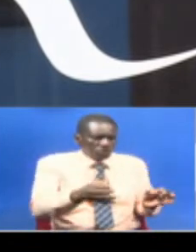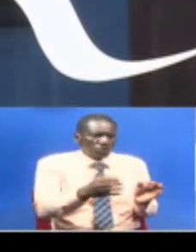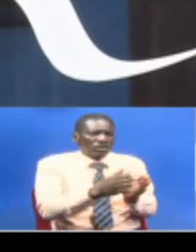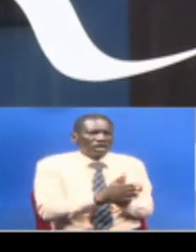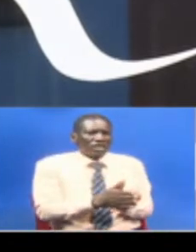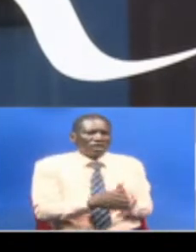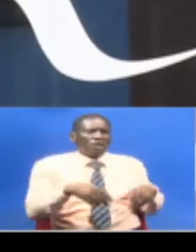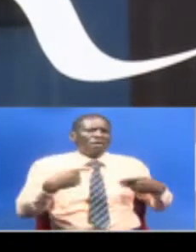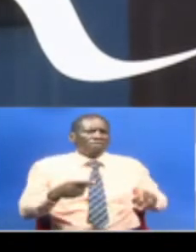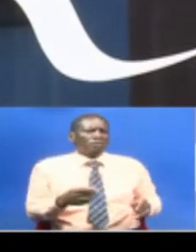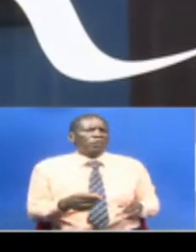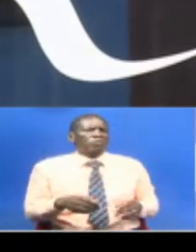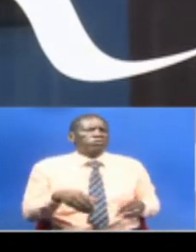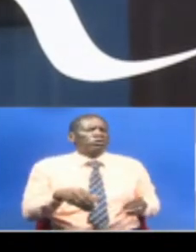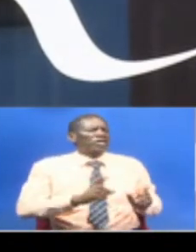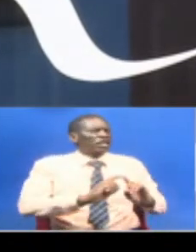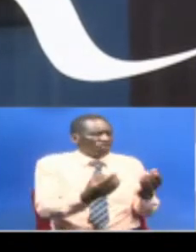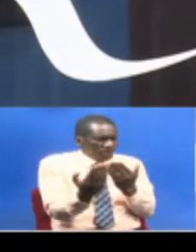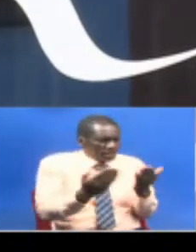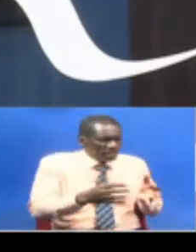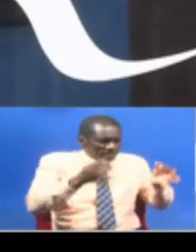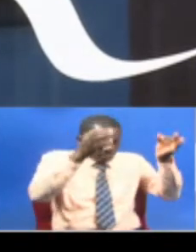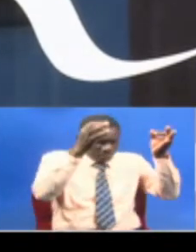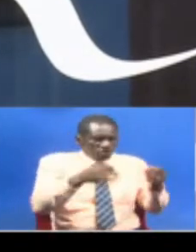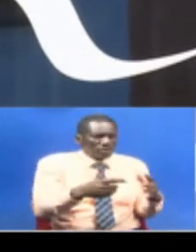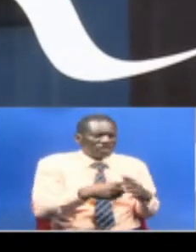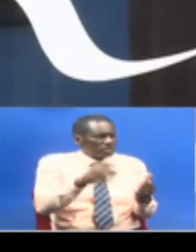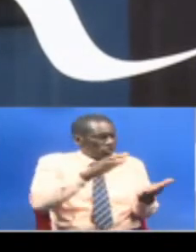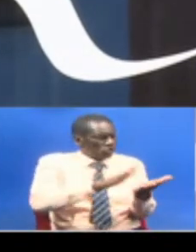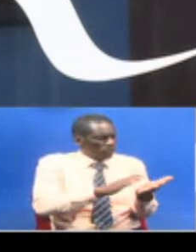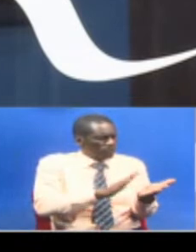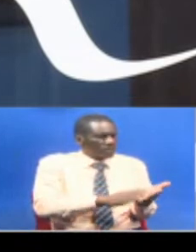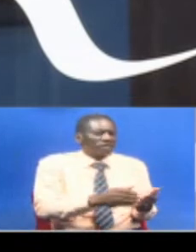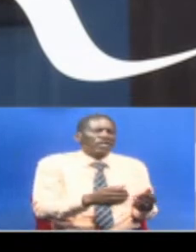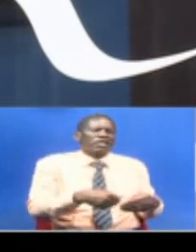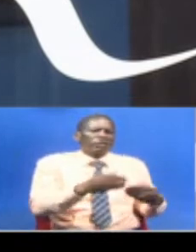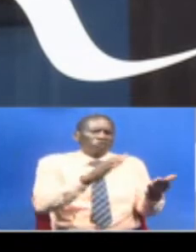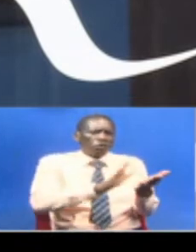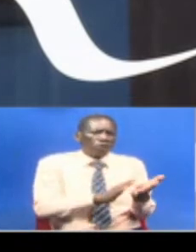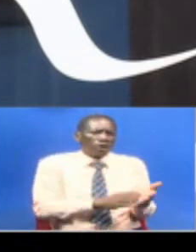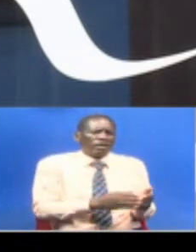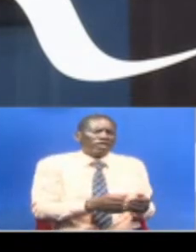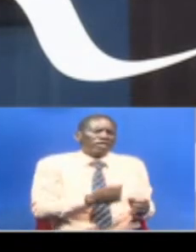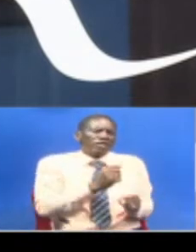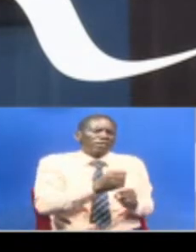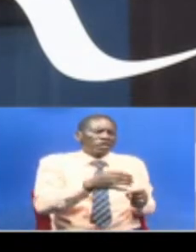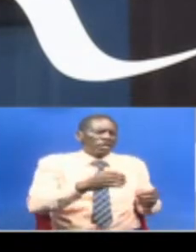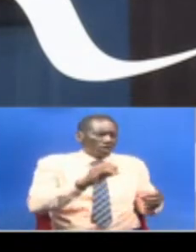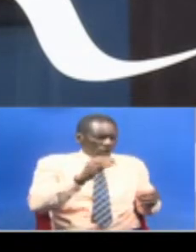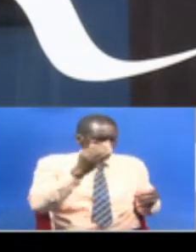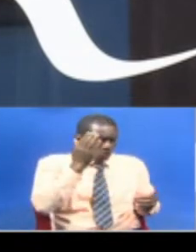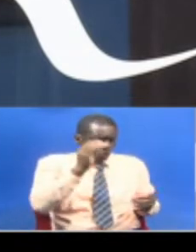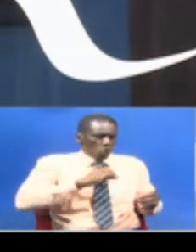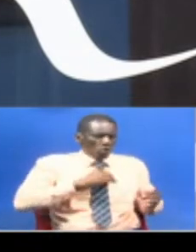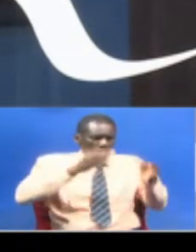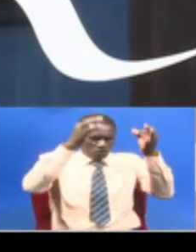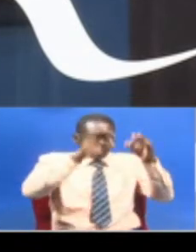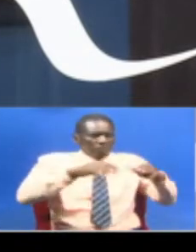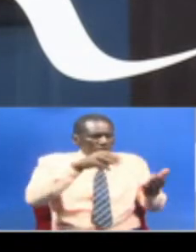people don't read the decision. They'll start commenting, they'll start making their own conclusions about the case, and yet they